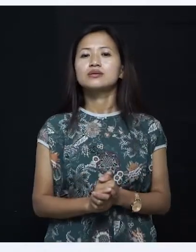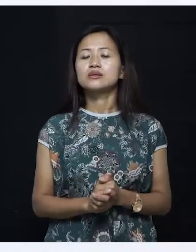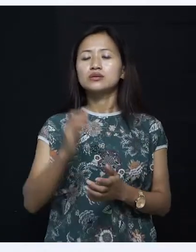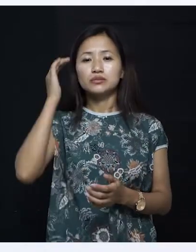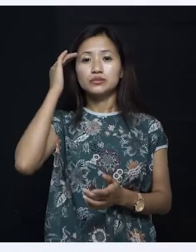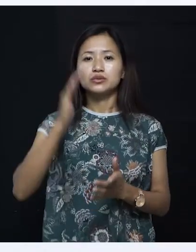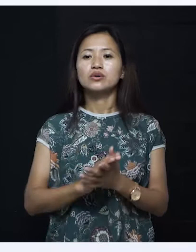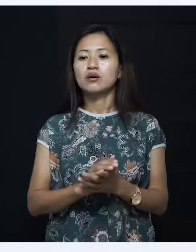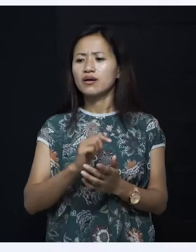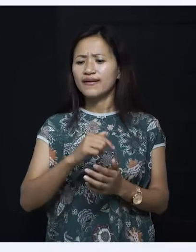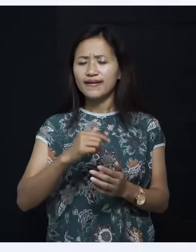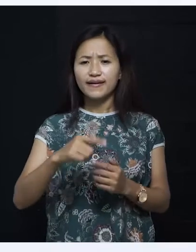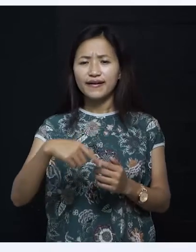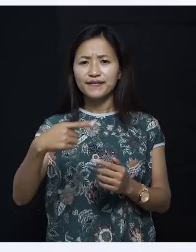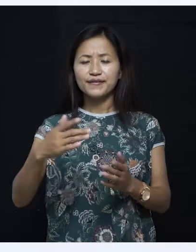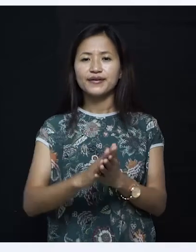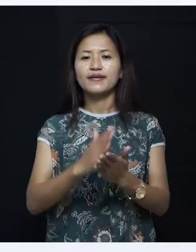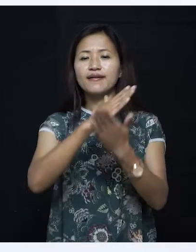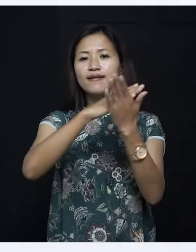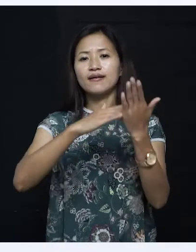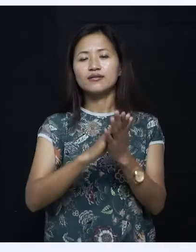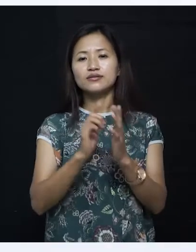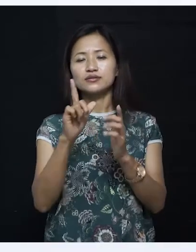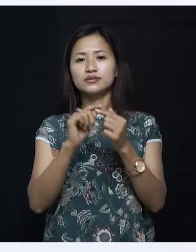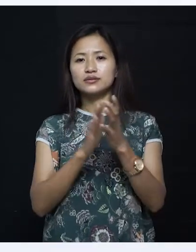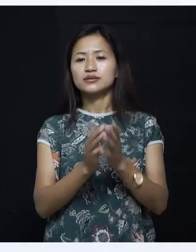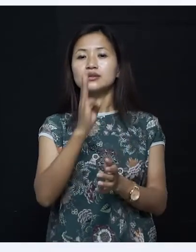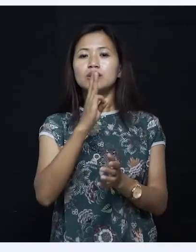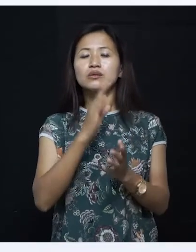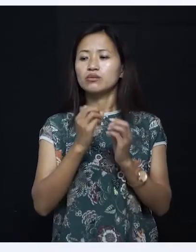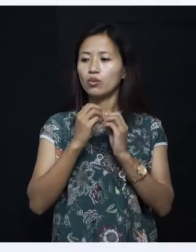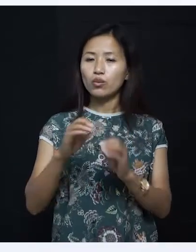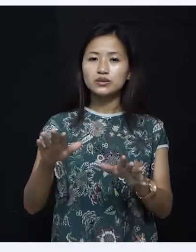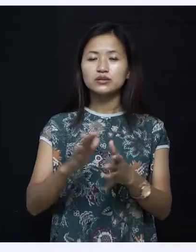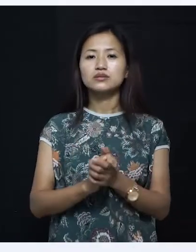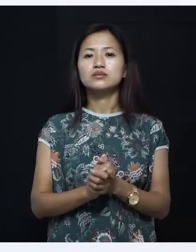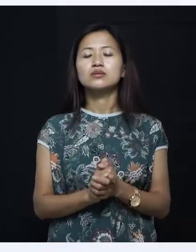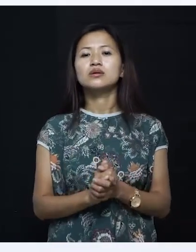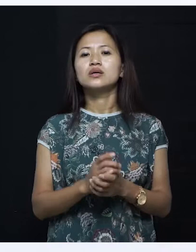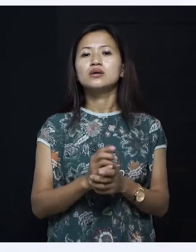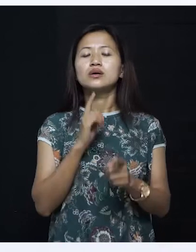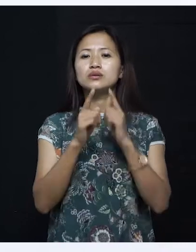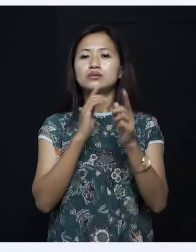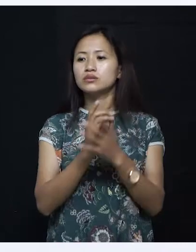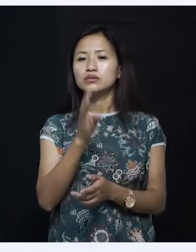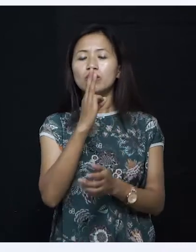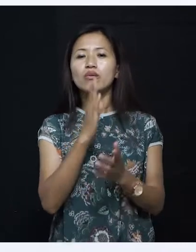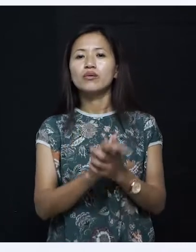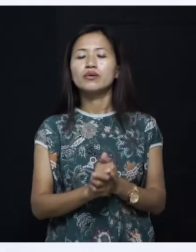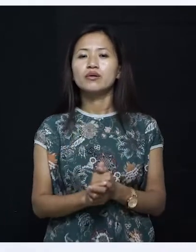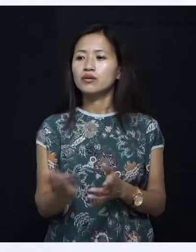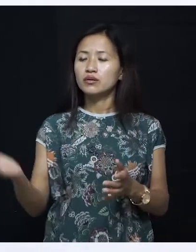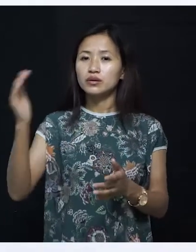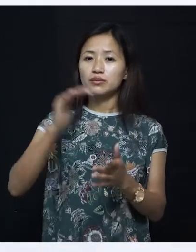know that every half liter of waste water, okay, waste water means we are talking about those waters that